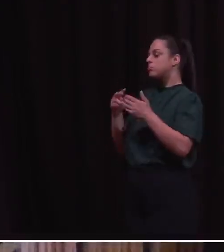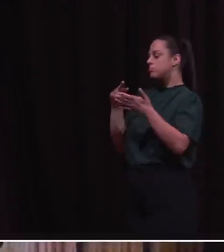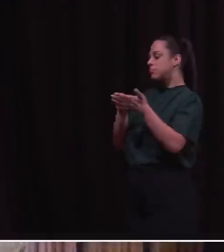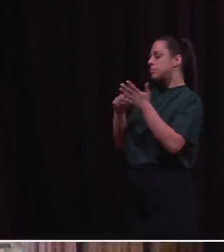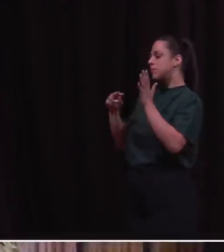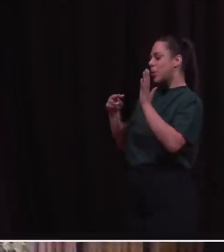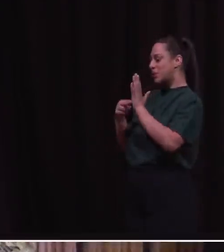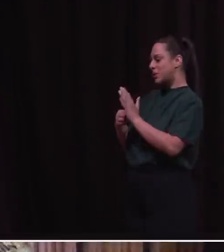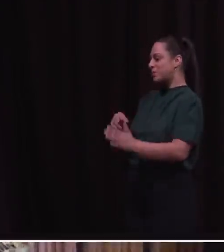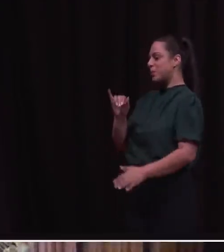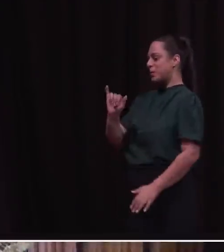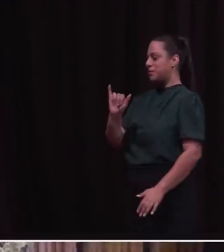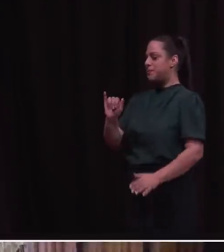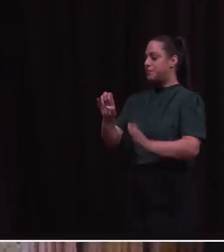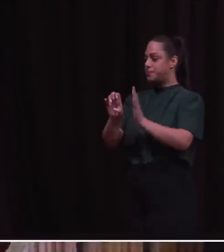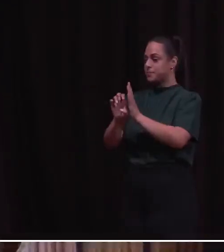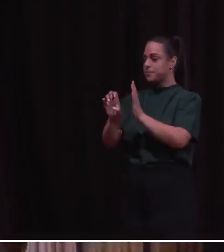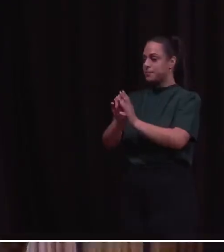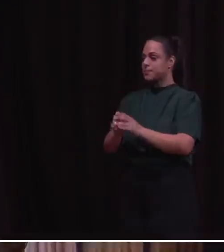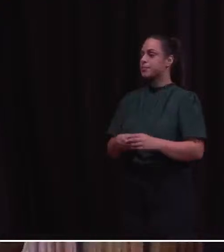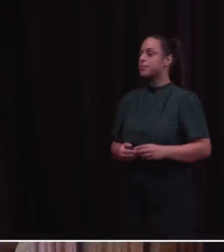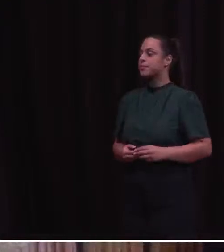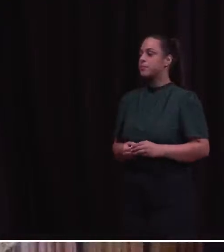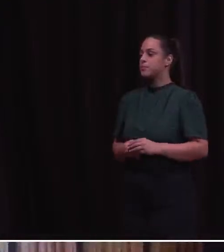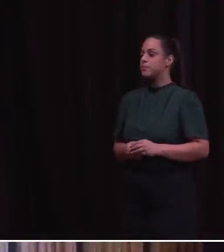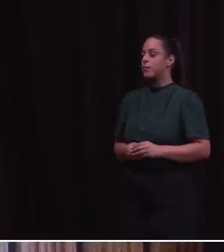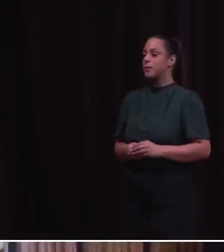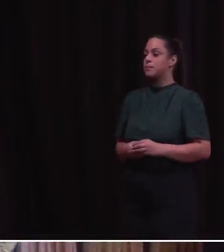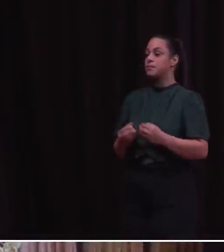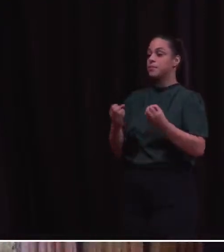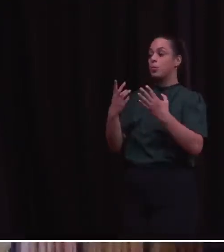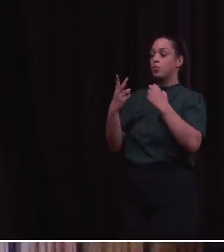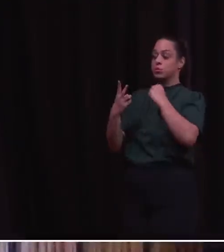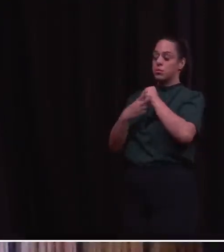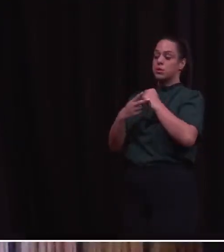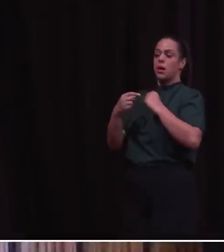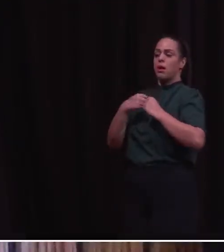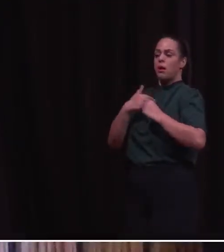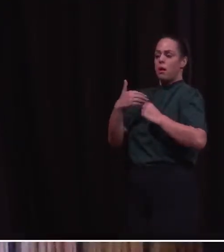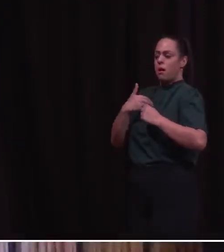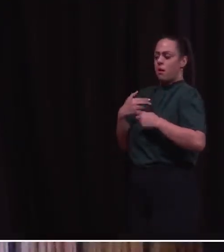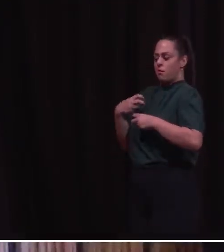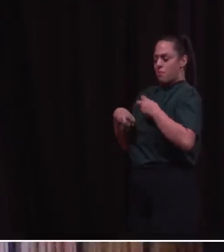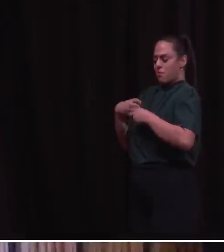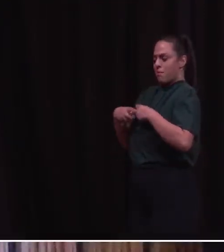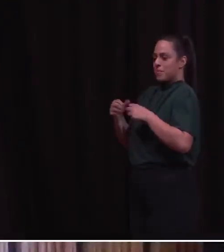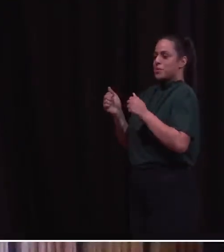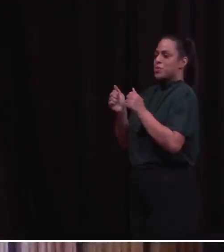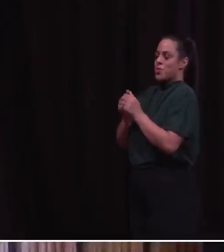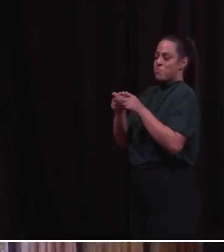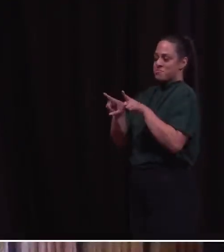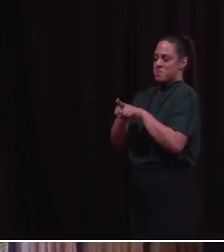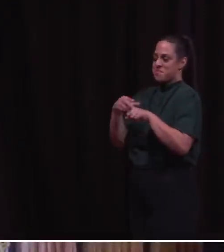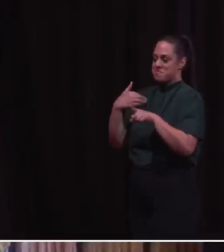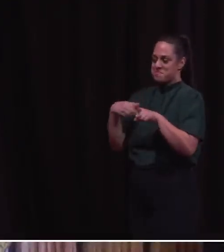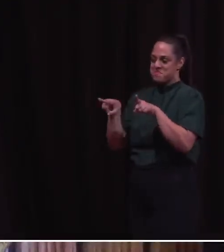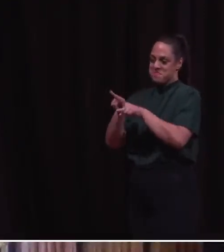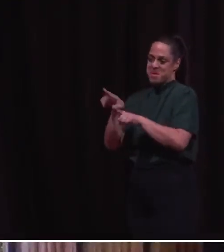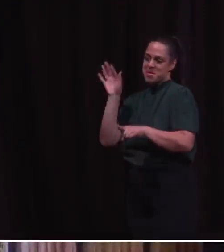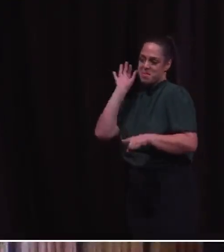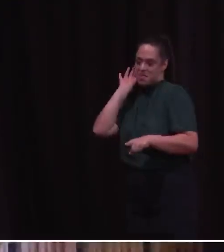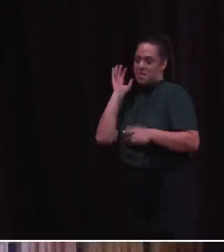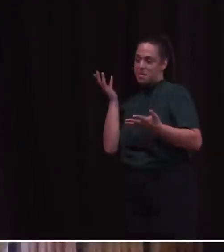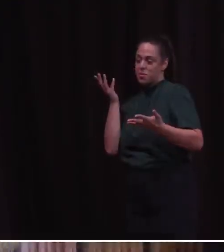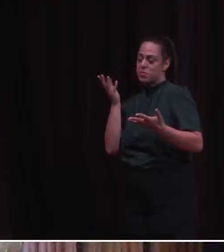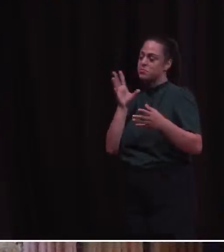my siblings, and as I like to tell my students in the US, I used to say that frighten them in the